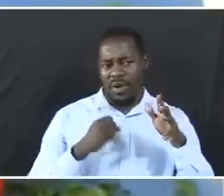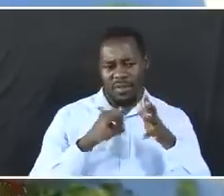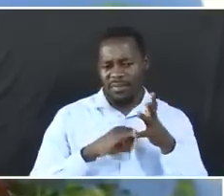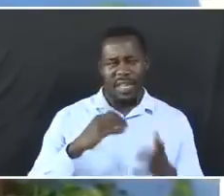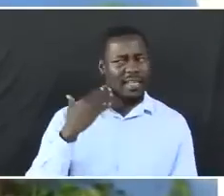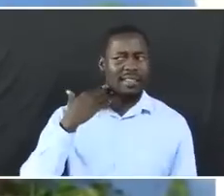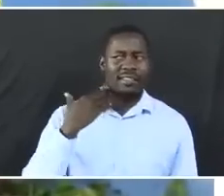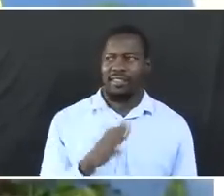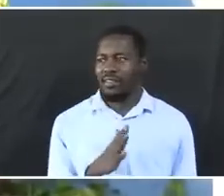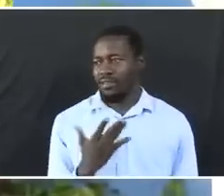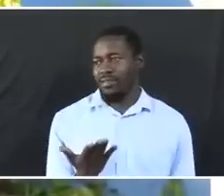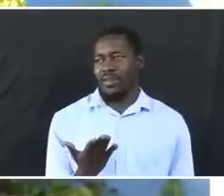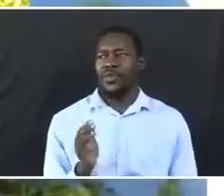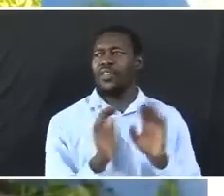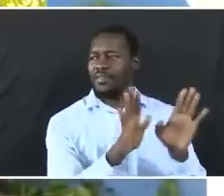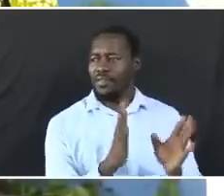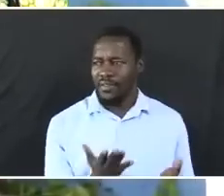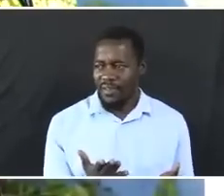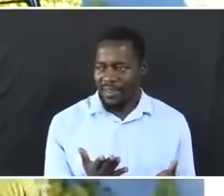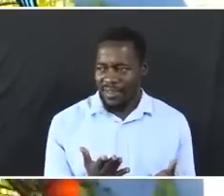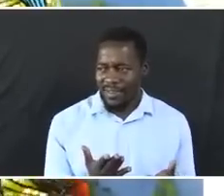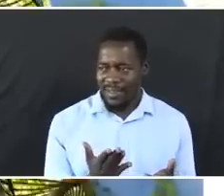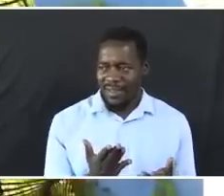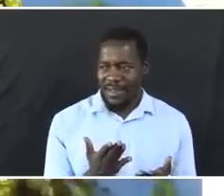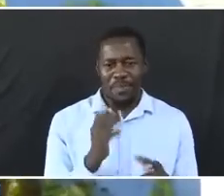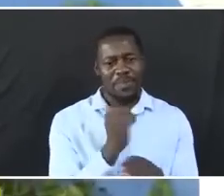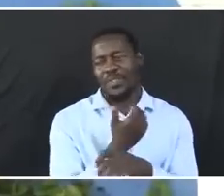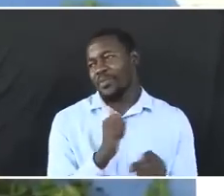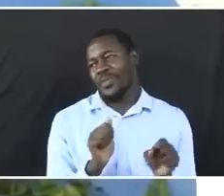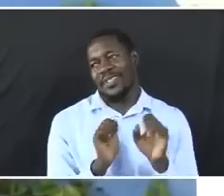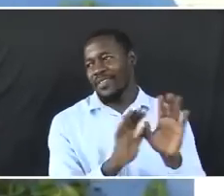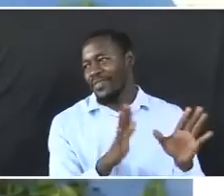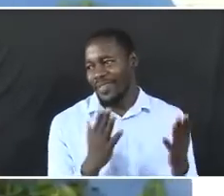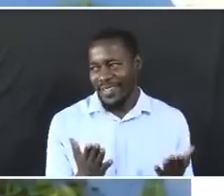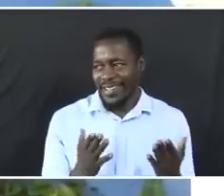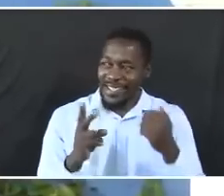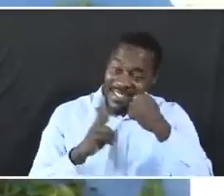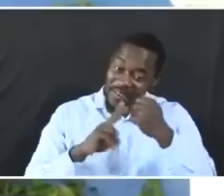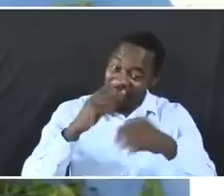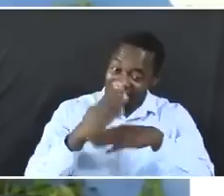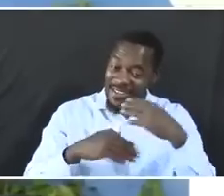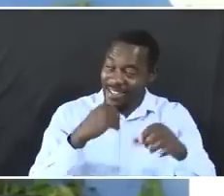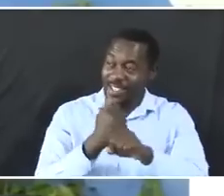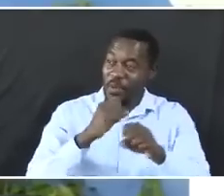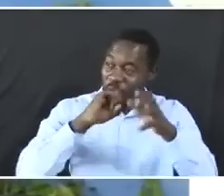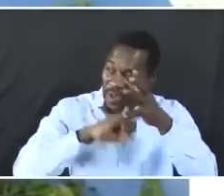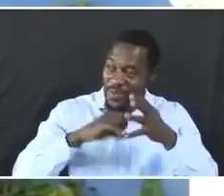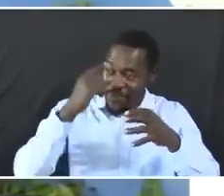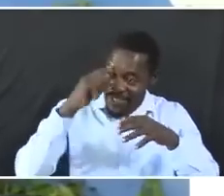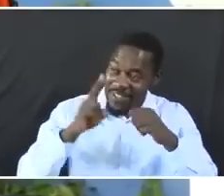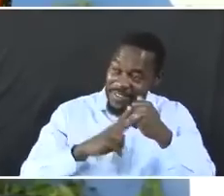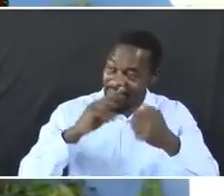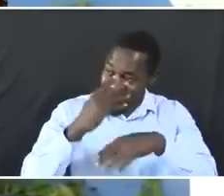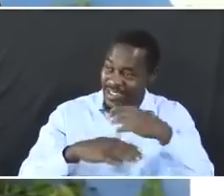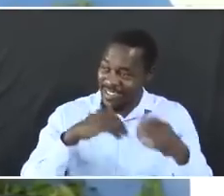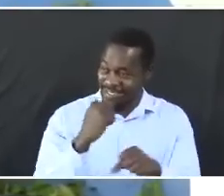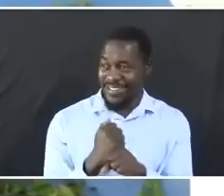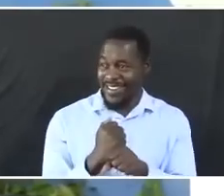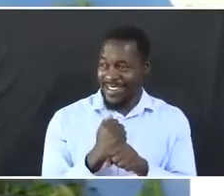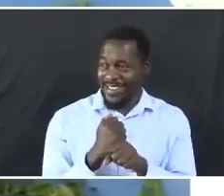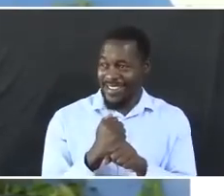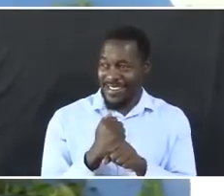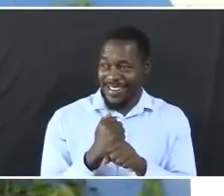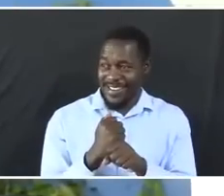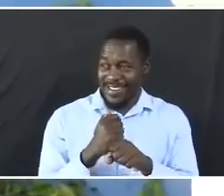slept and was operating with an intoxicated mind. When alcohol was gone, like...